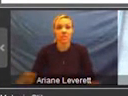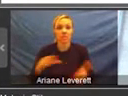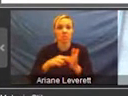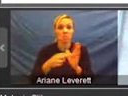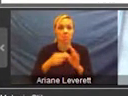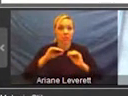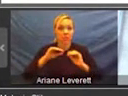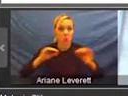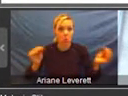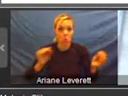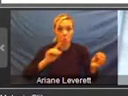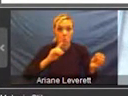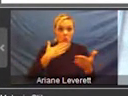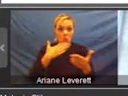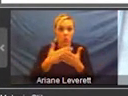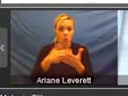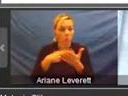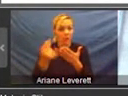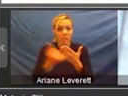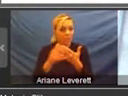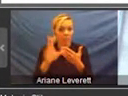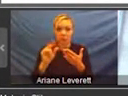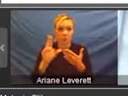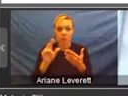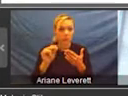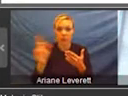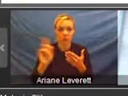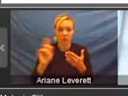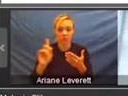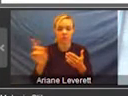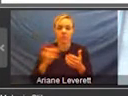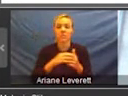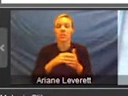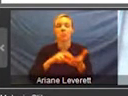promising projects. This only means that there